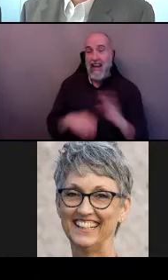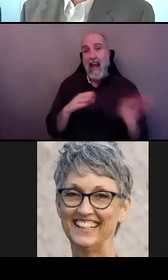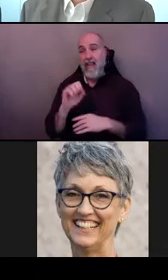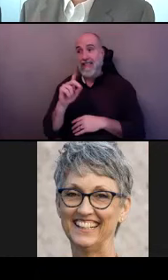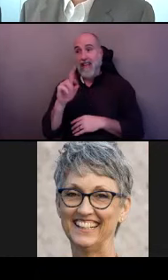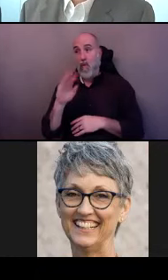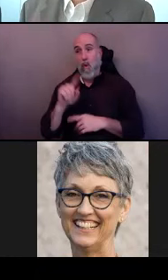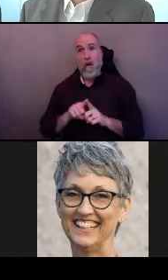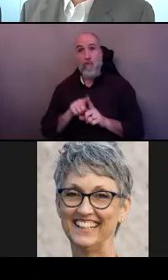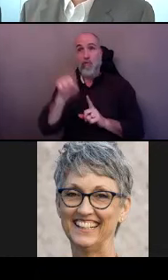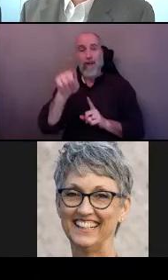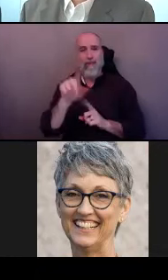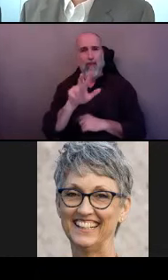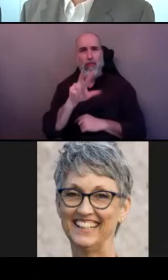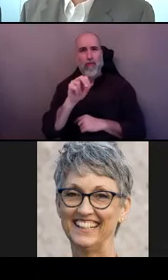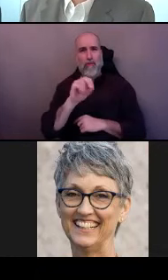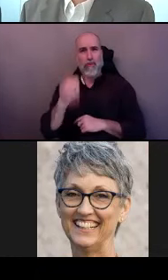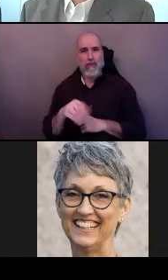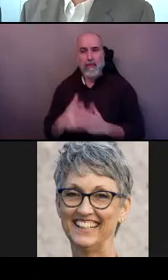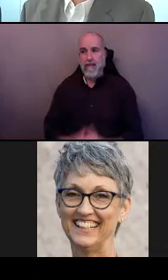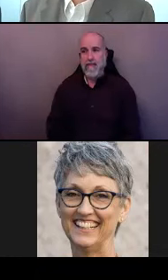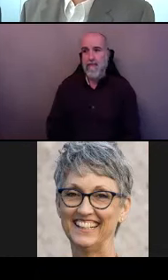is 30%.